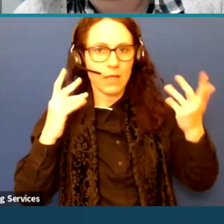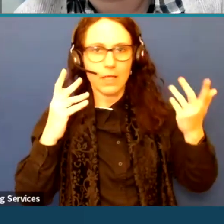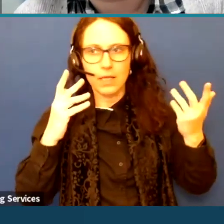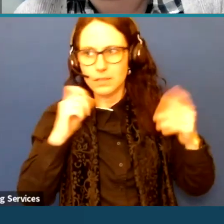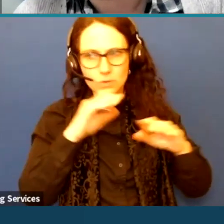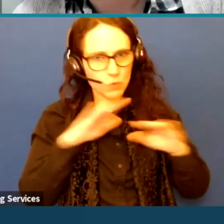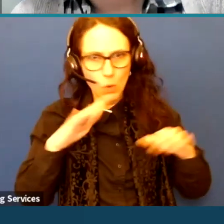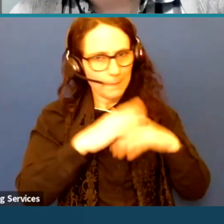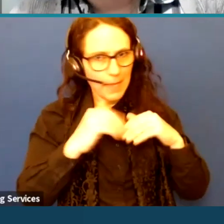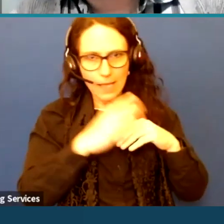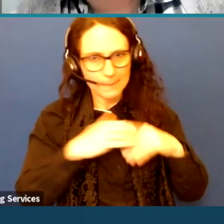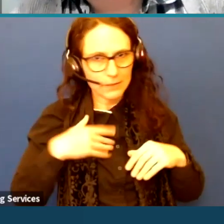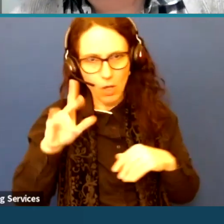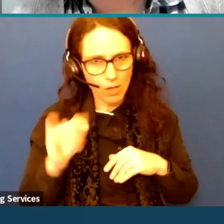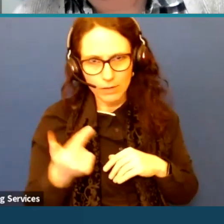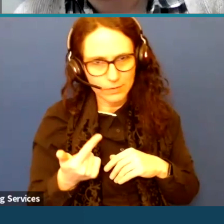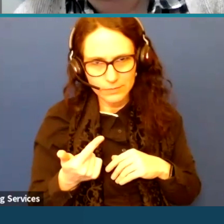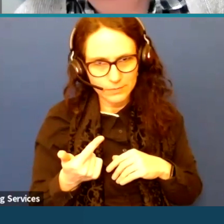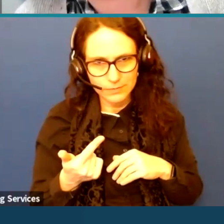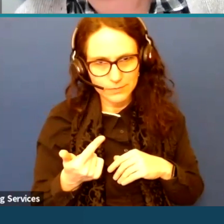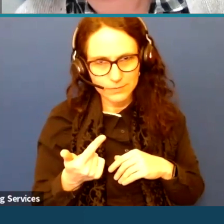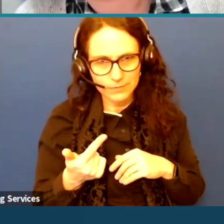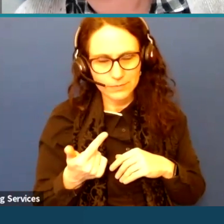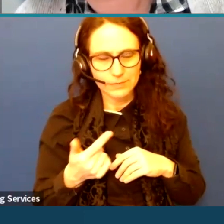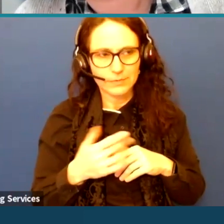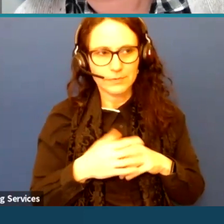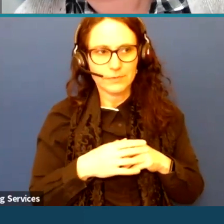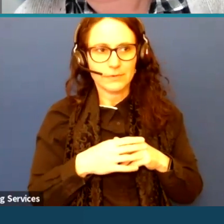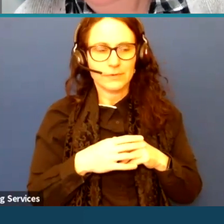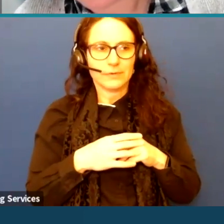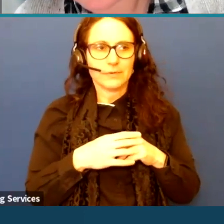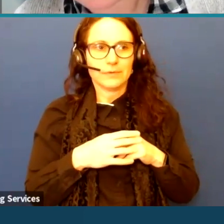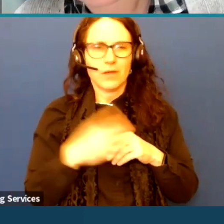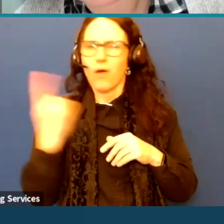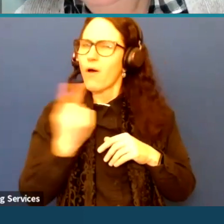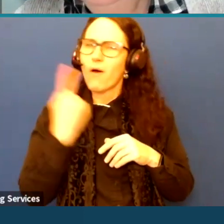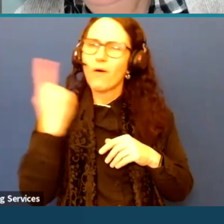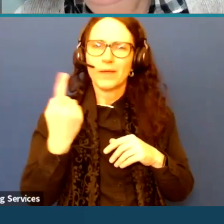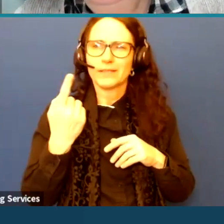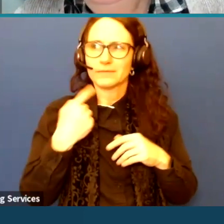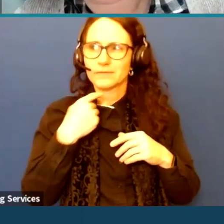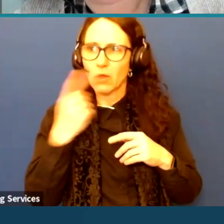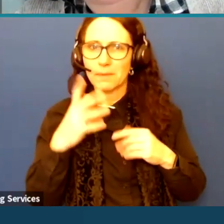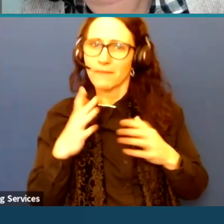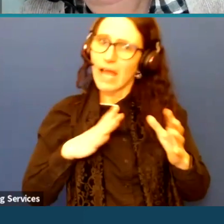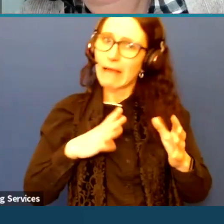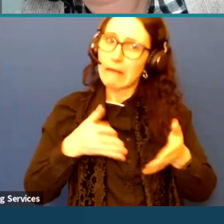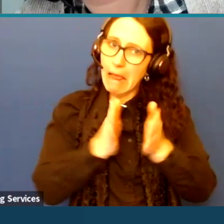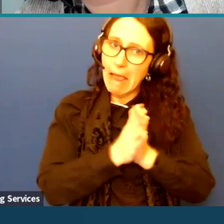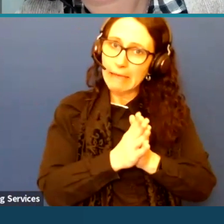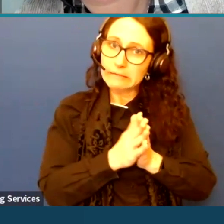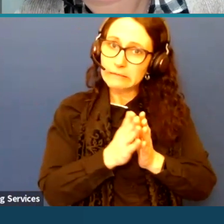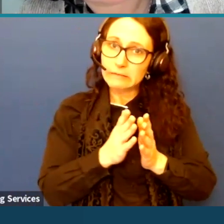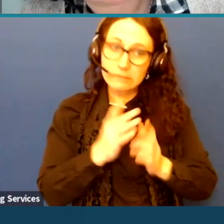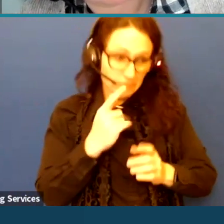my dog. I always tell people it's fine to ask. Definitely ask. If